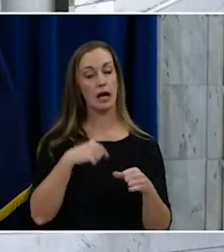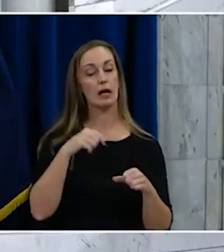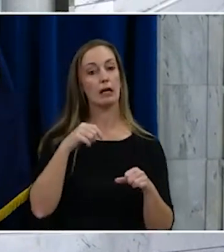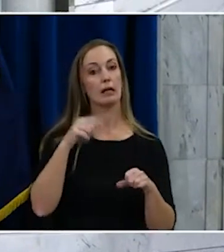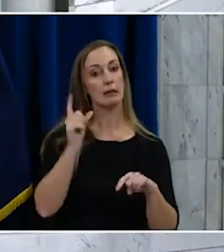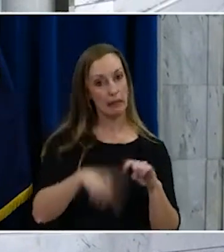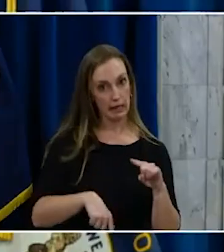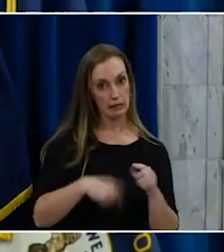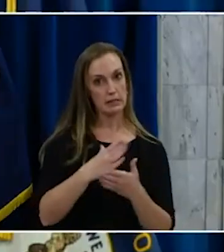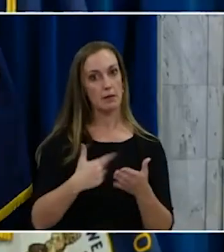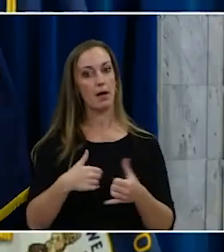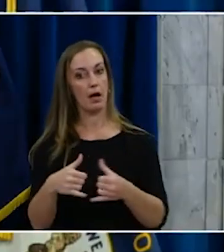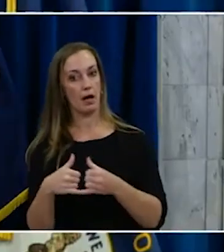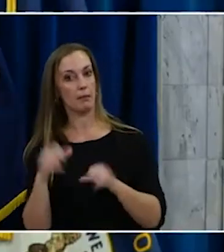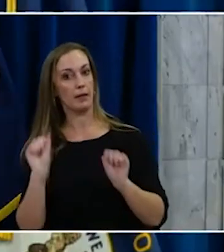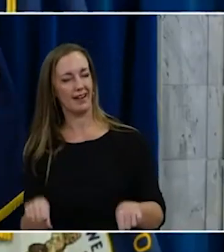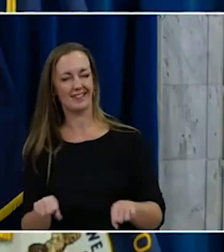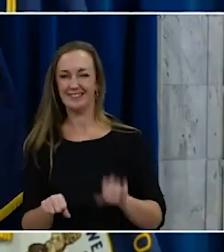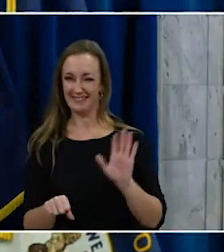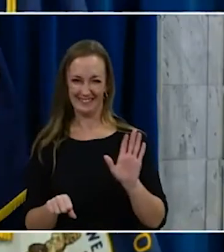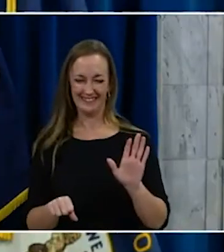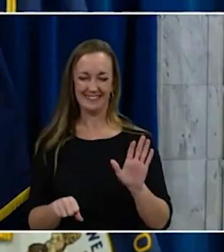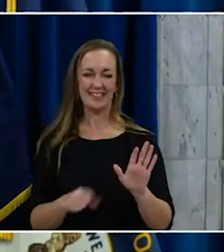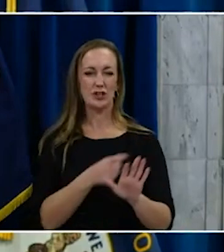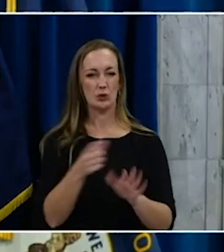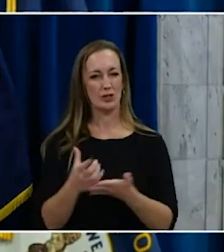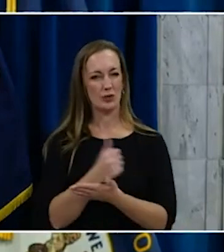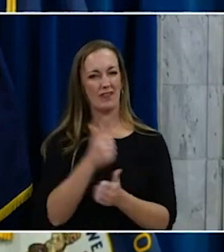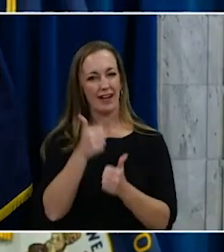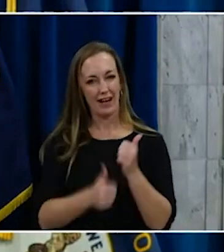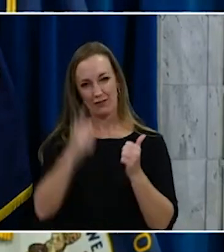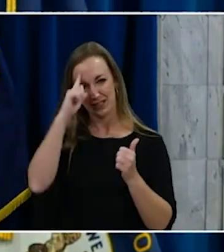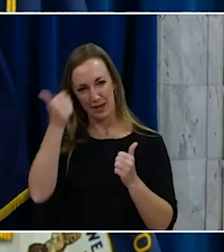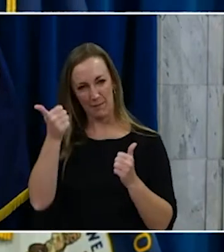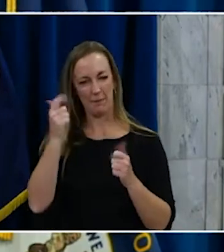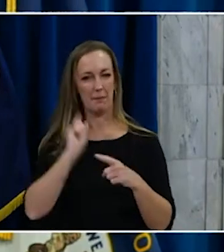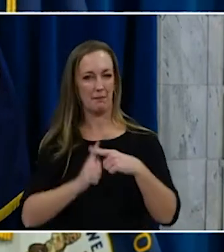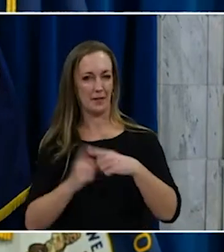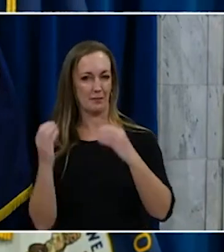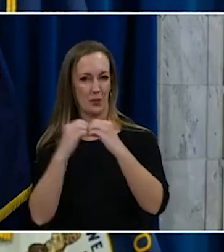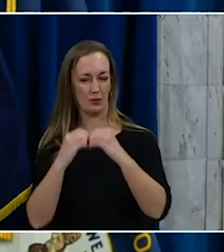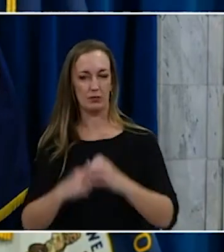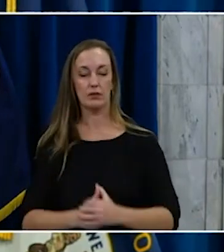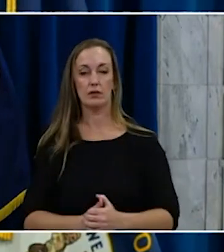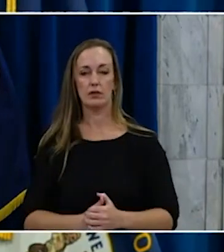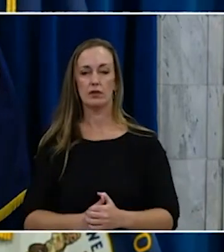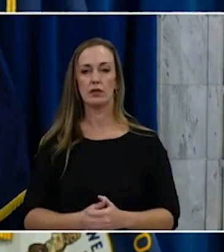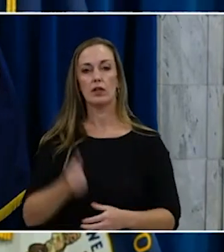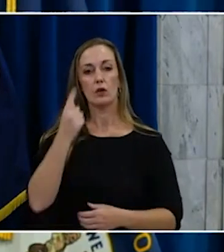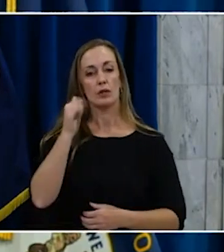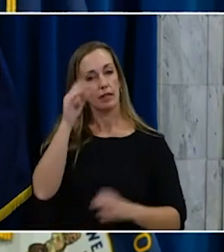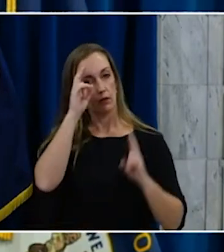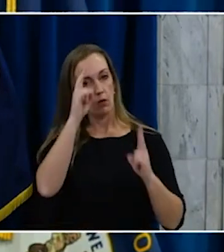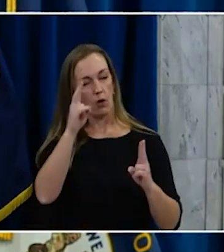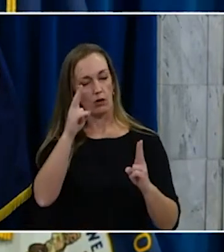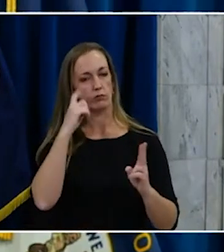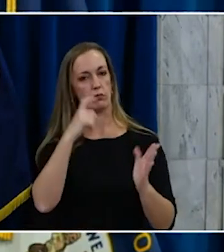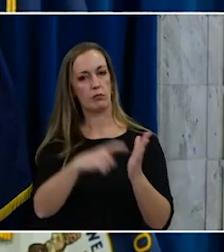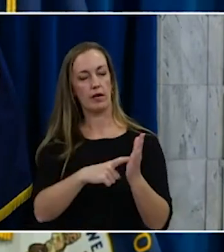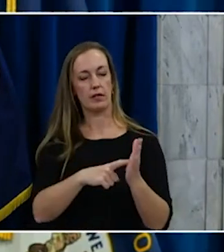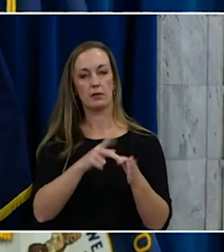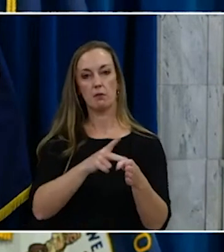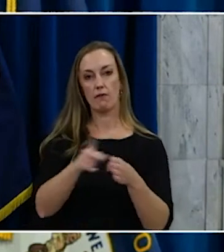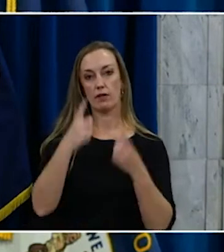can't, but no, again, you deserve every dime and much more. This honor signifies